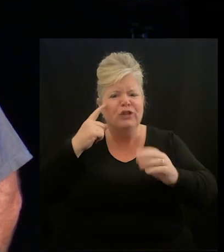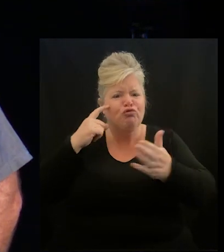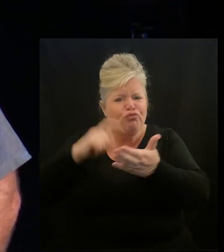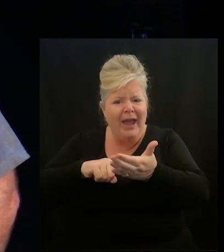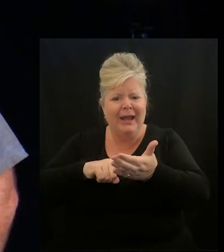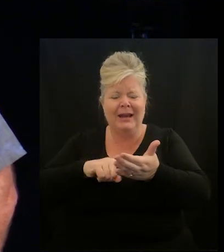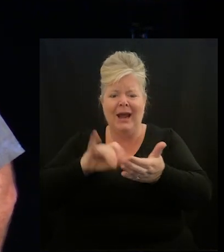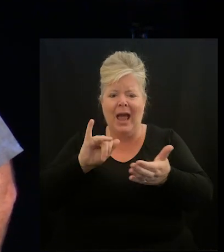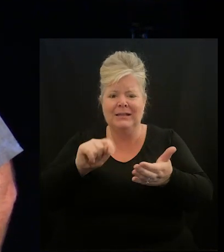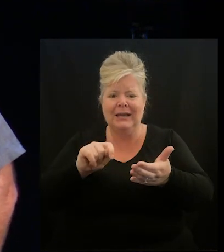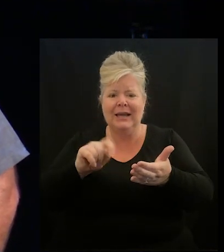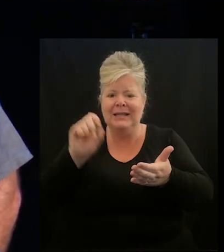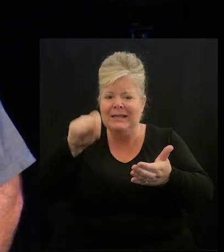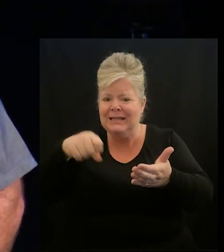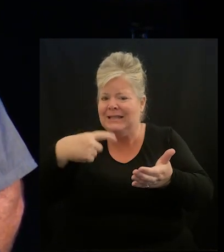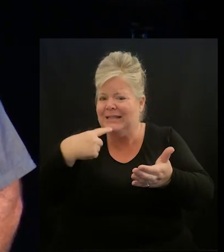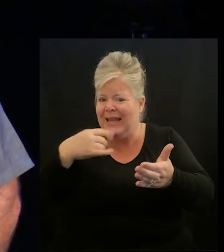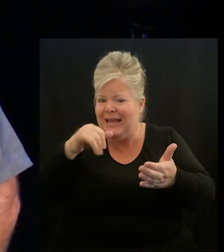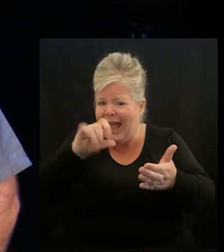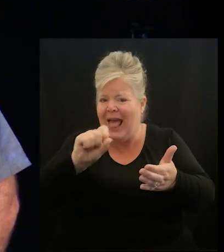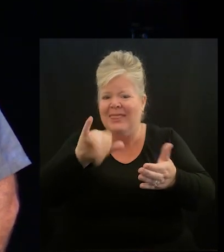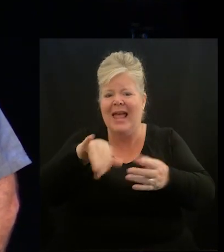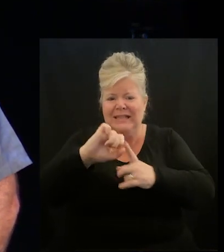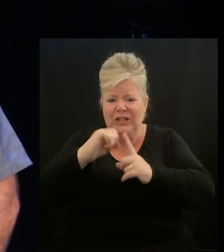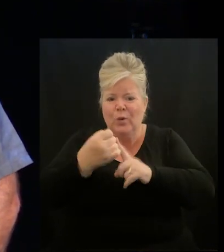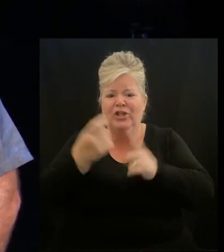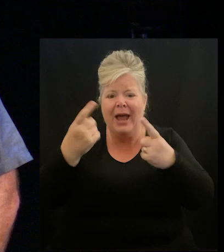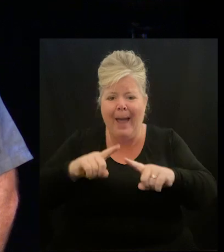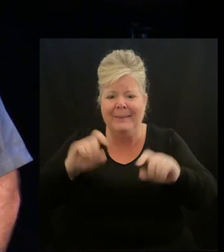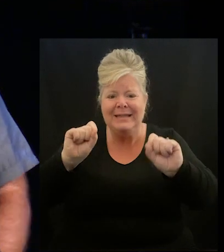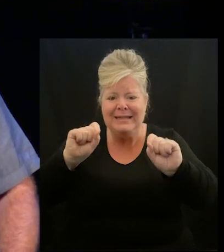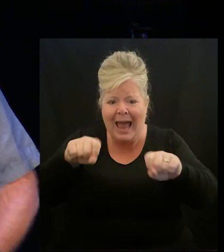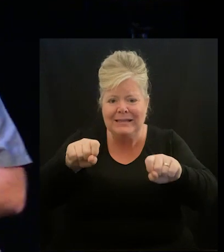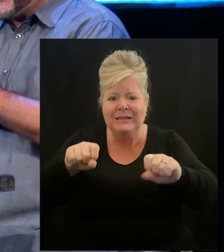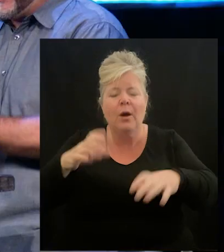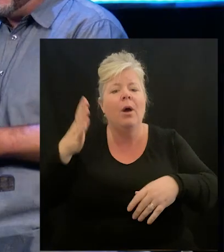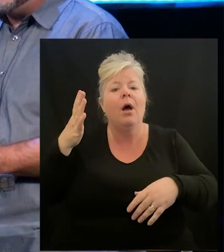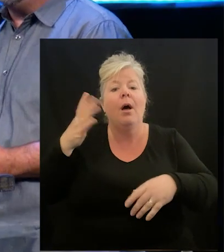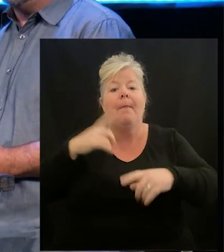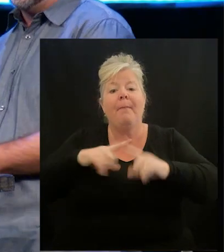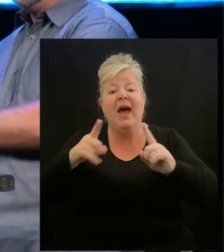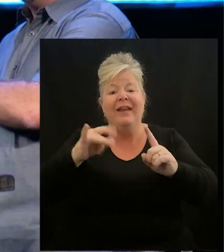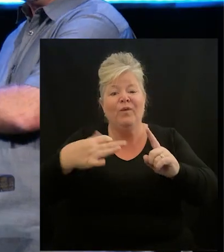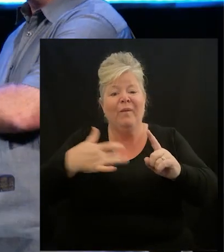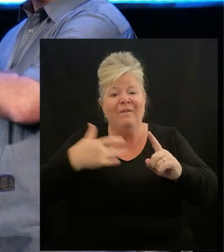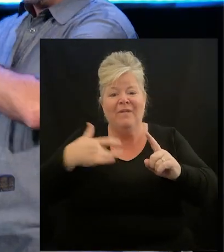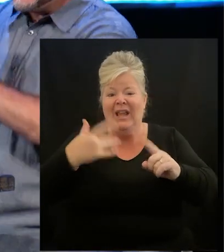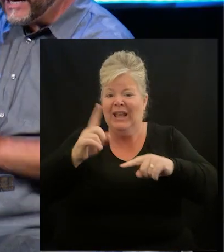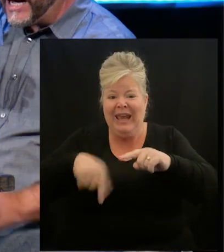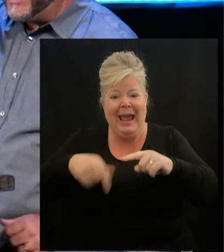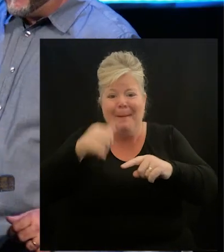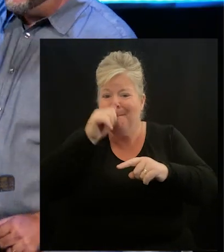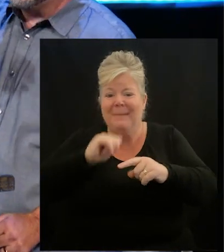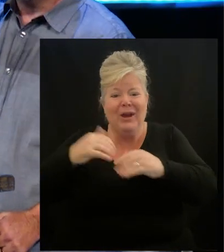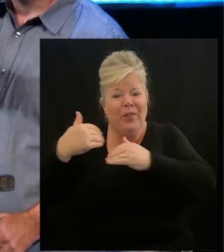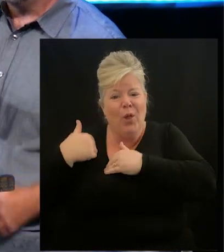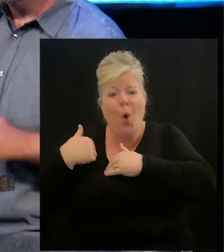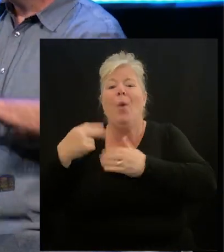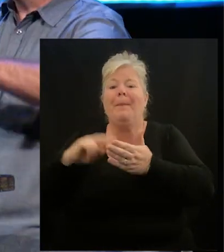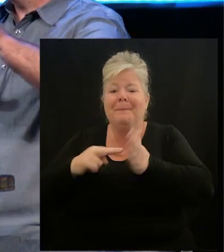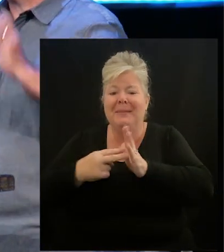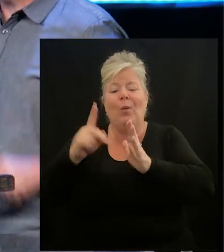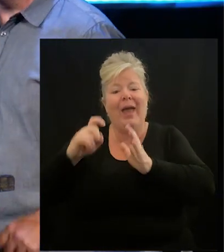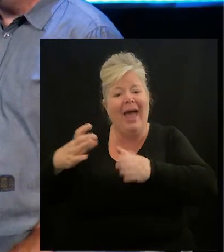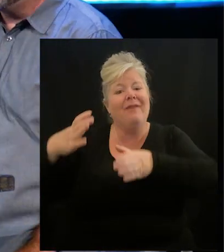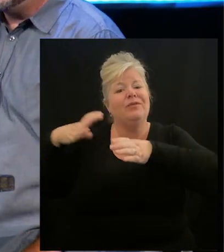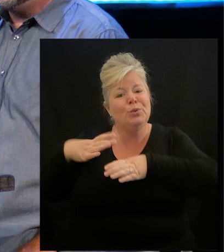through the circumstance. He's speaking through the situation. Why? Because when the load is unbearable, we have to let God bear the load.